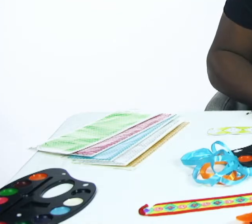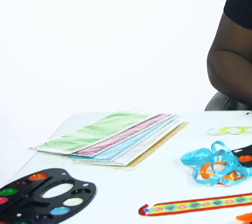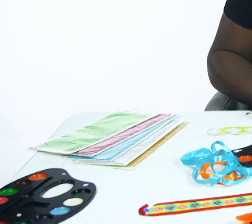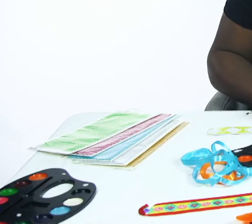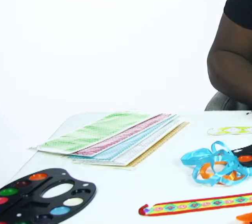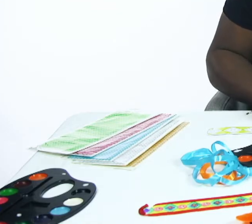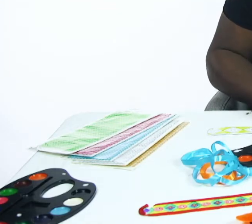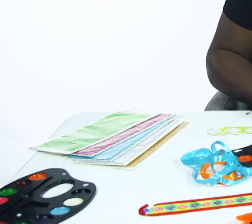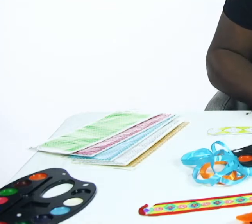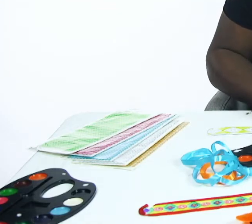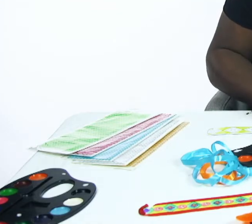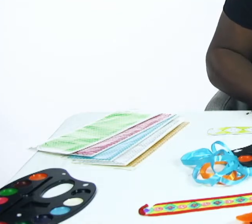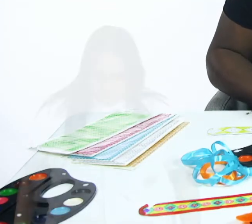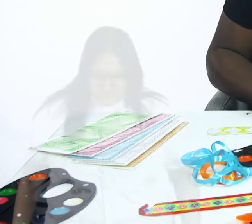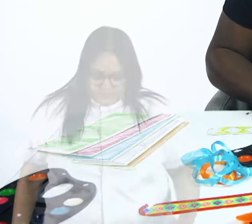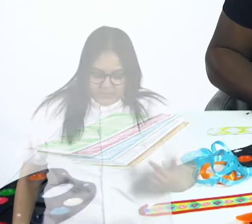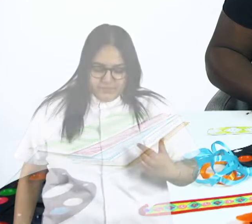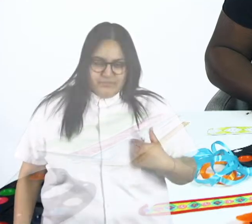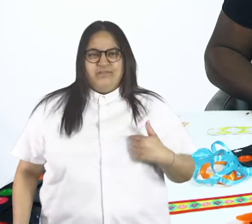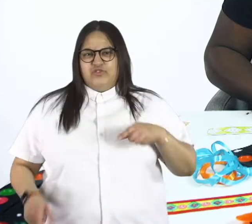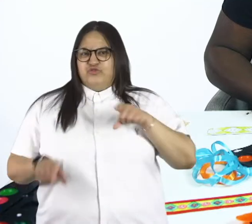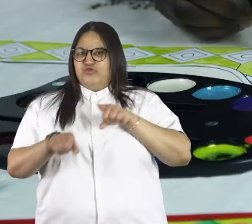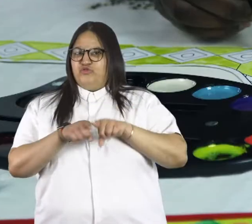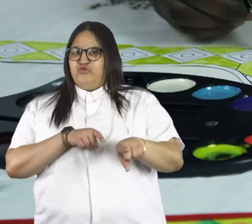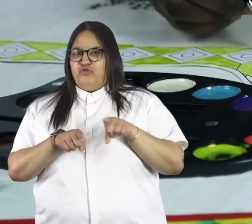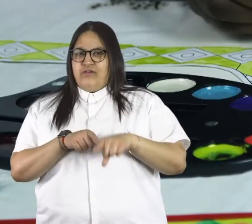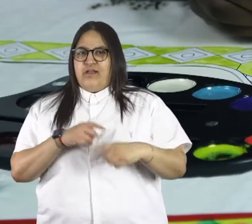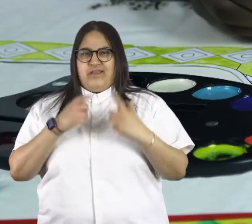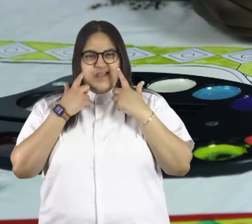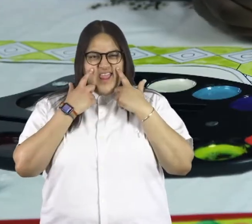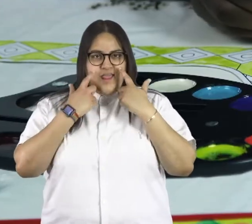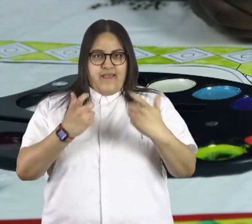So I'm trying to be as careful as possible.